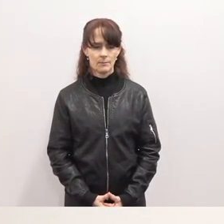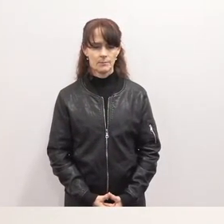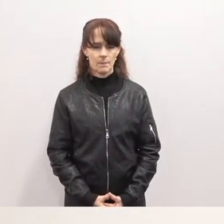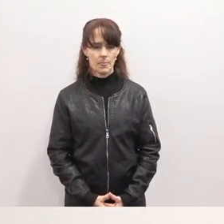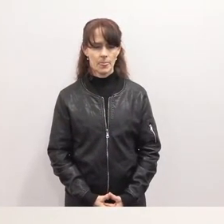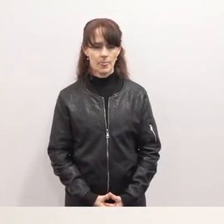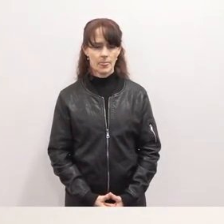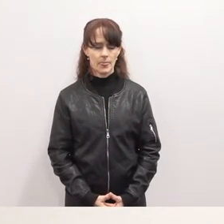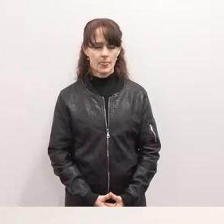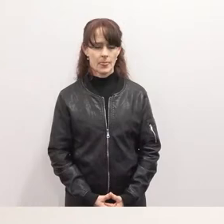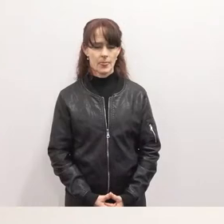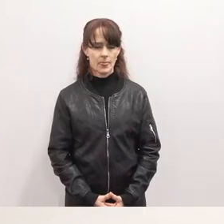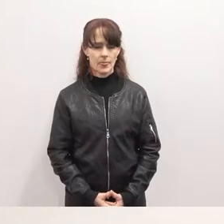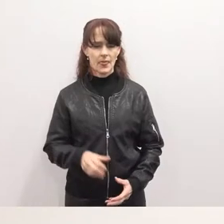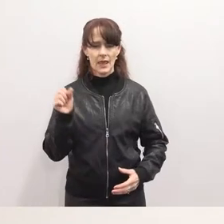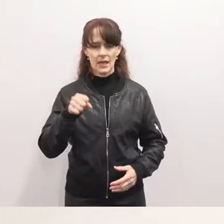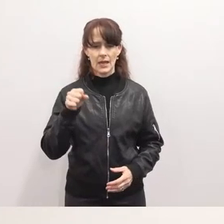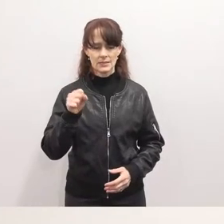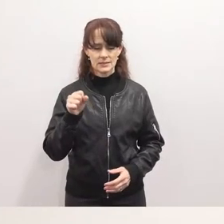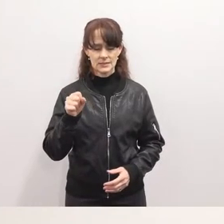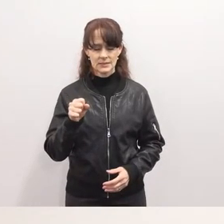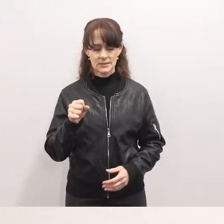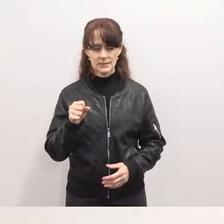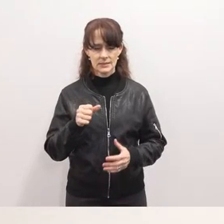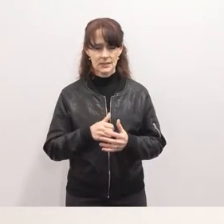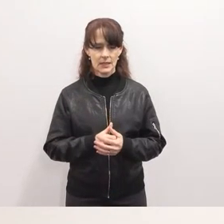Dr. Benitez? Yes, Madam Chair.